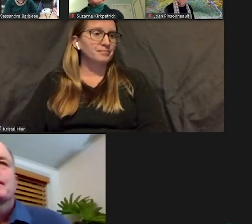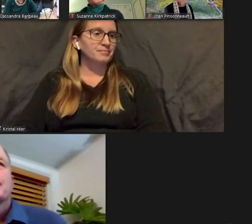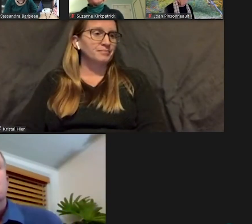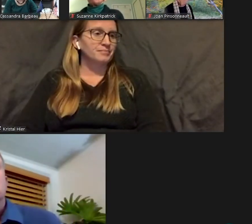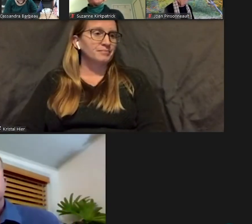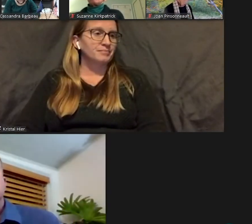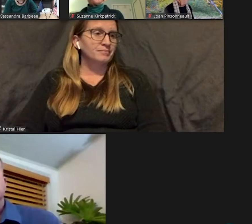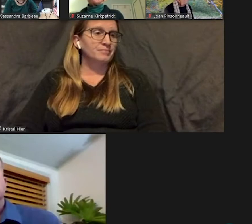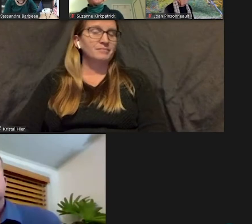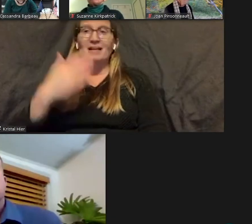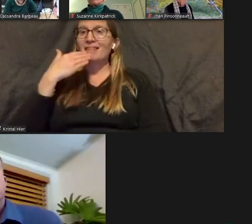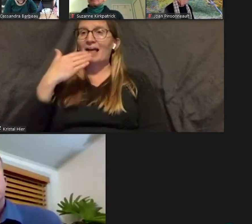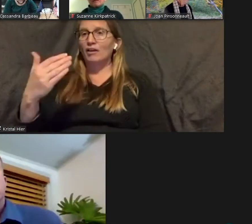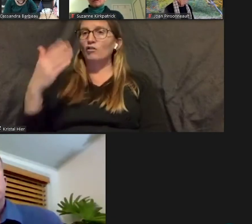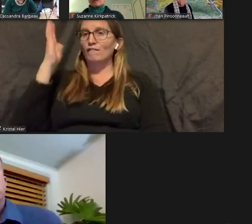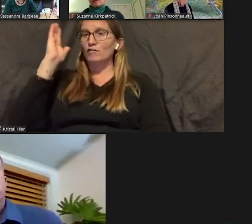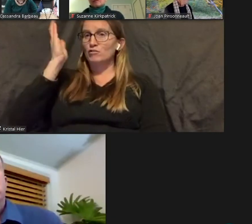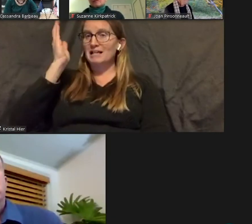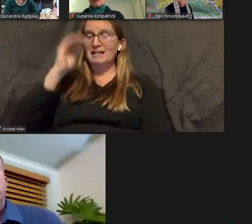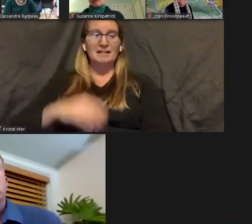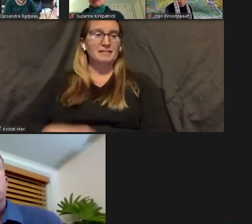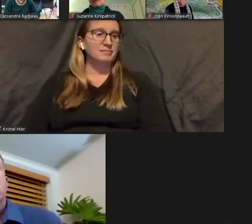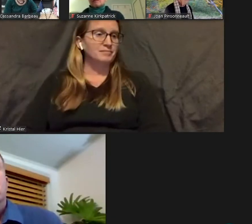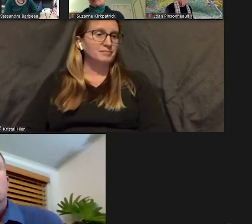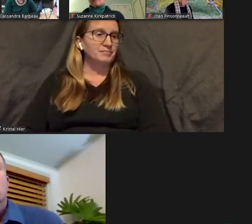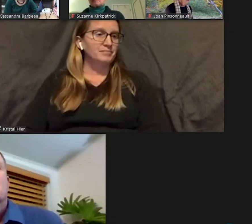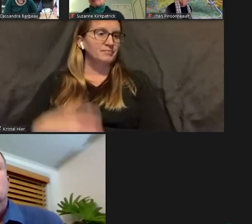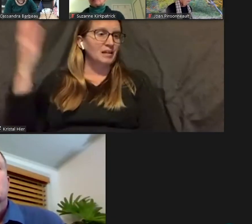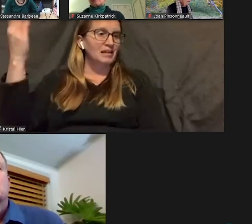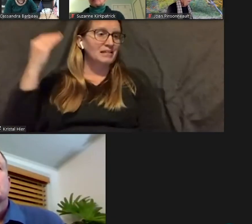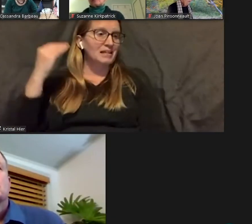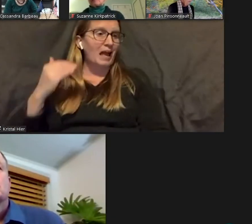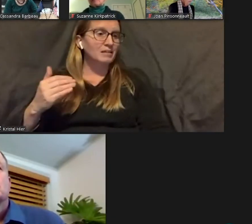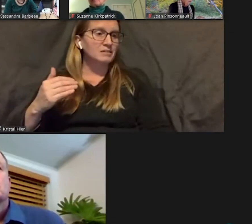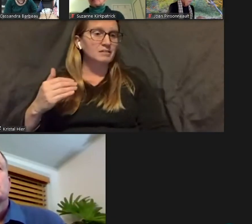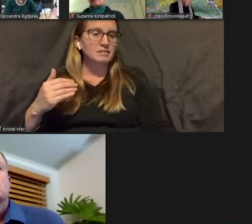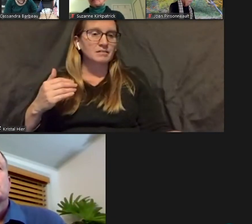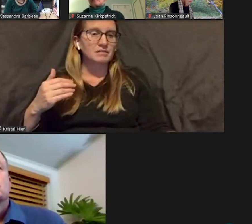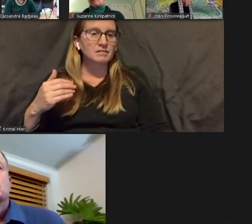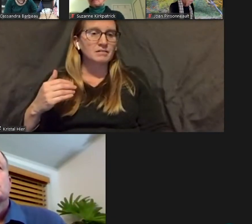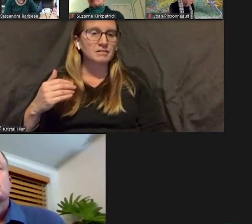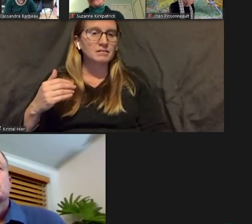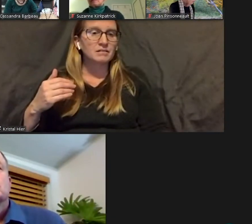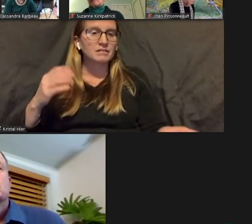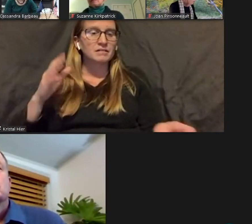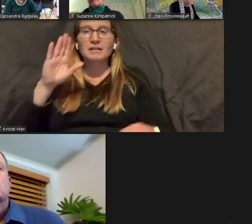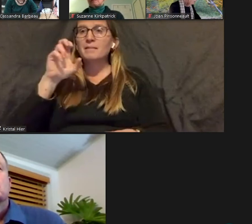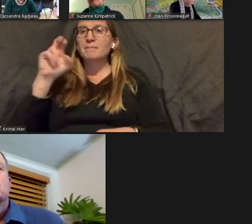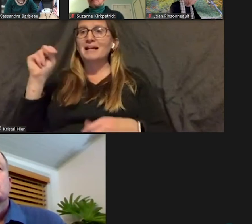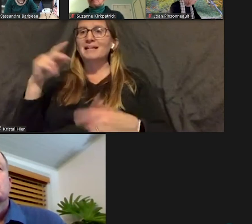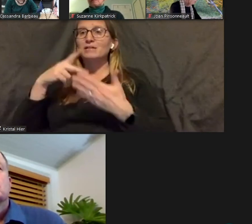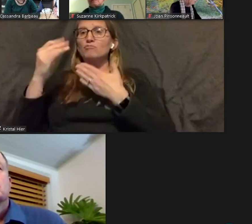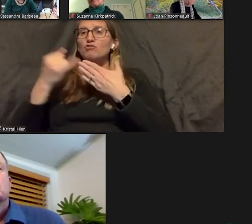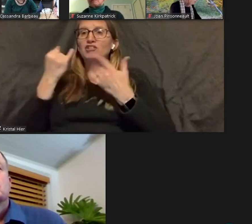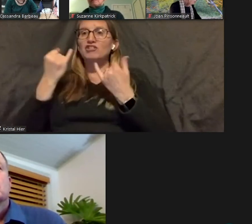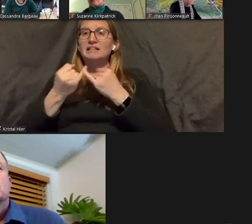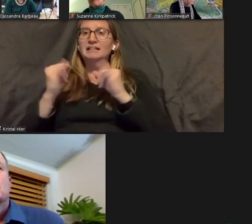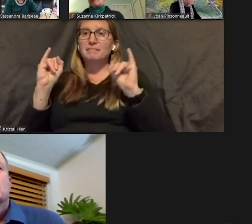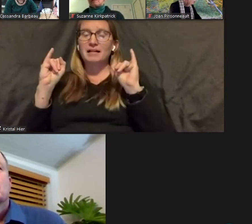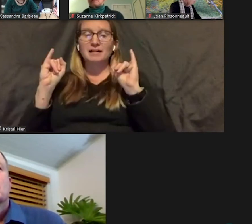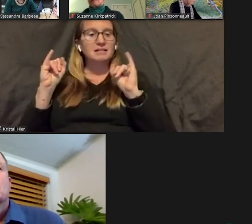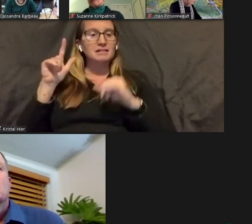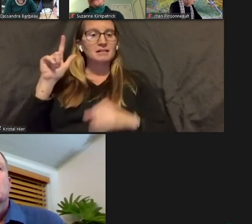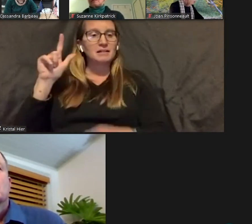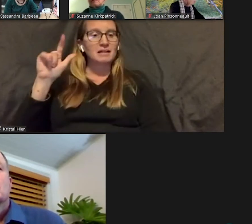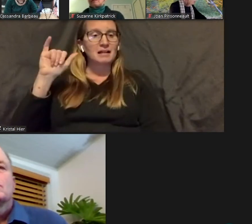Peter, thank you for presenting. Next on our list is Bennington Project Independence, to be presented by Linda